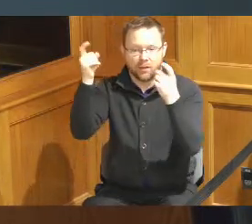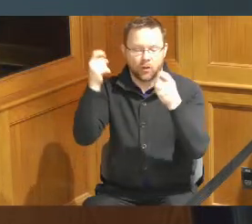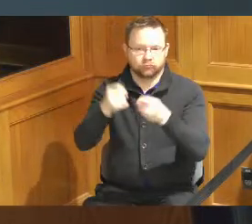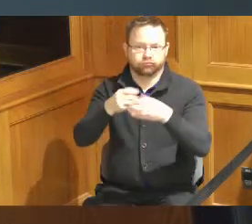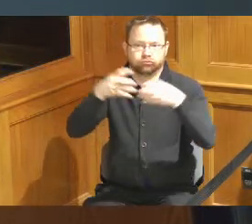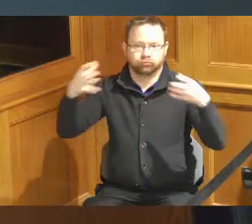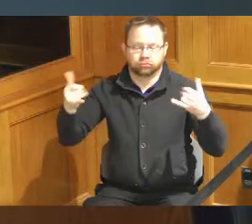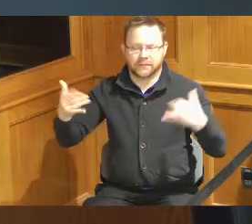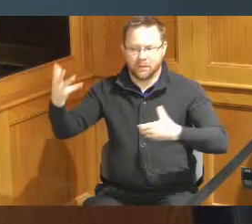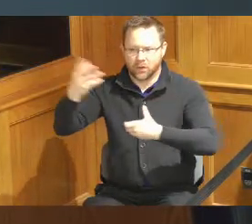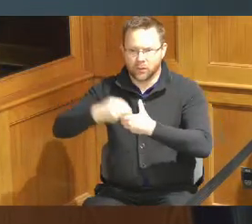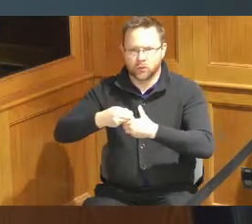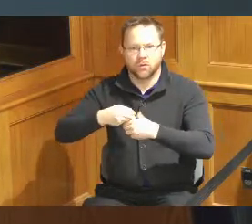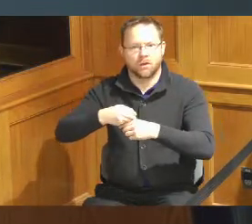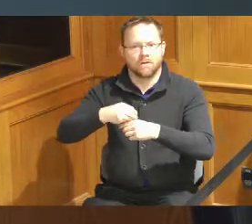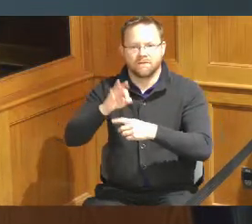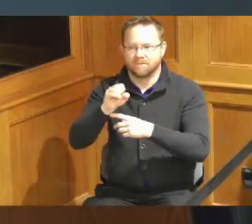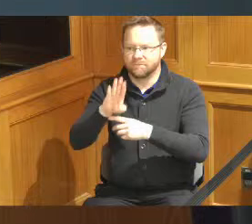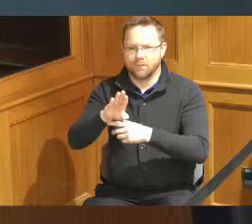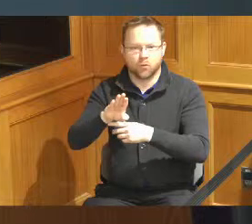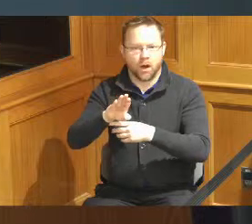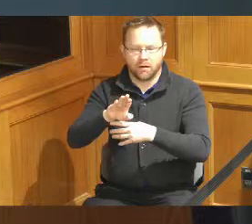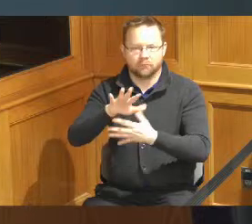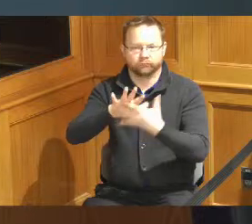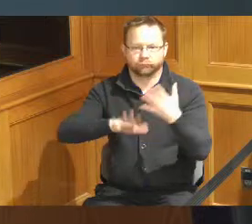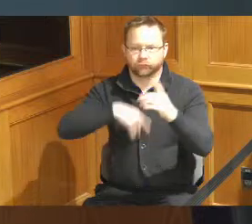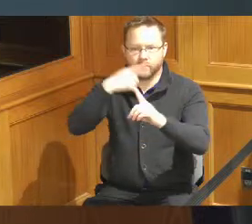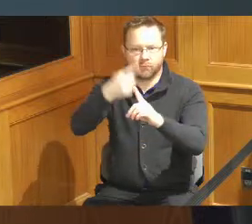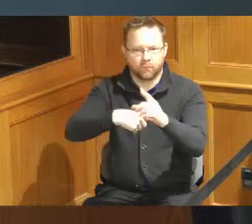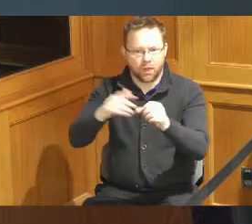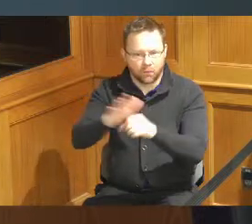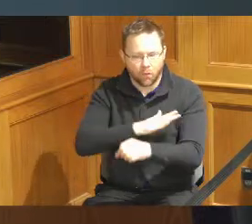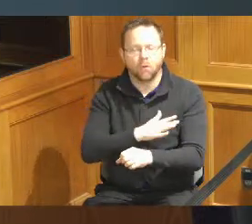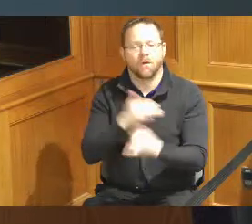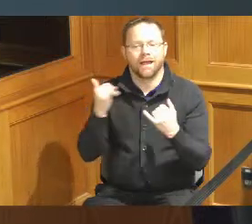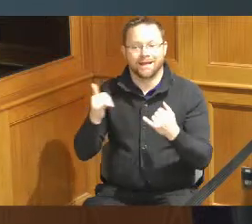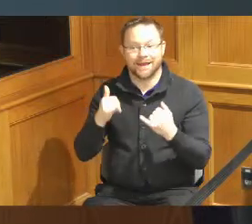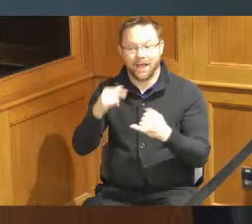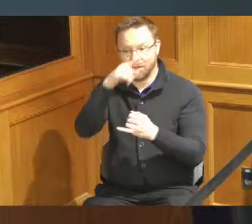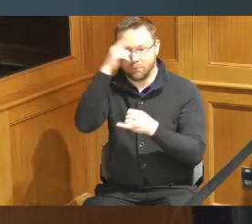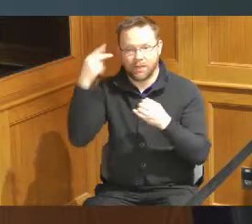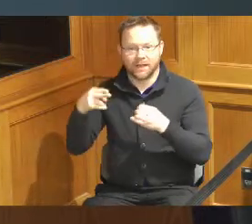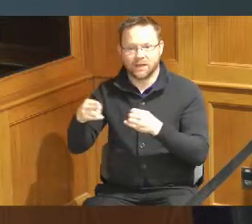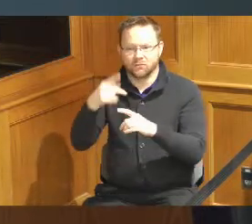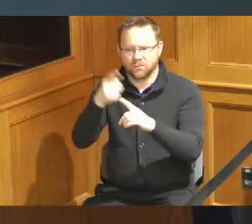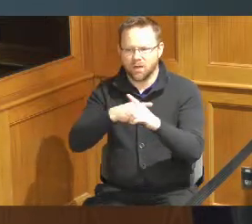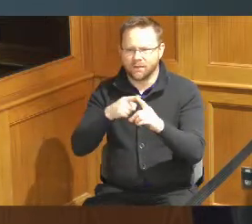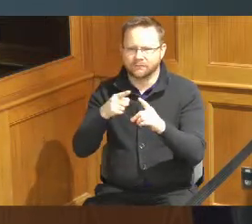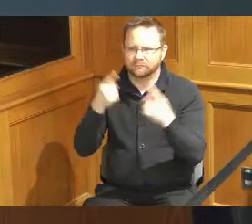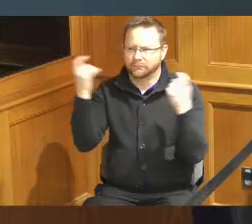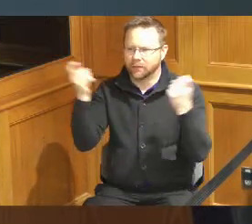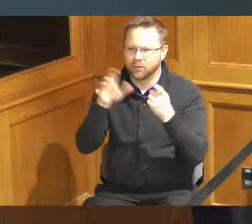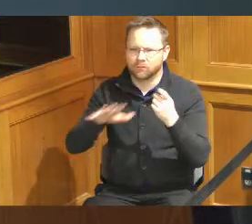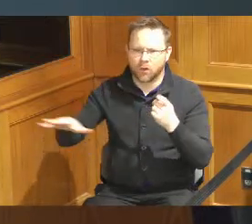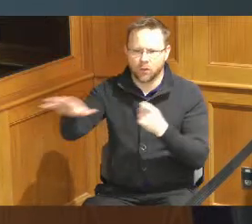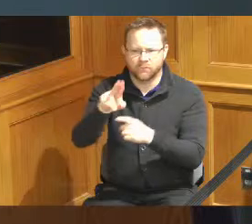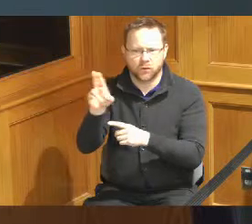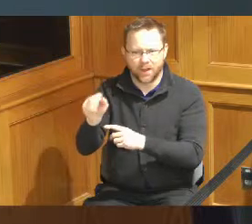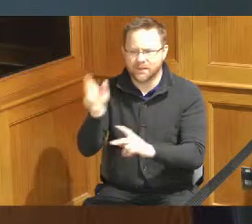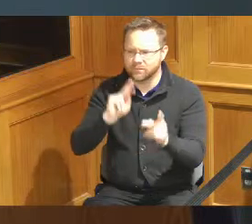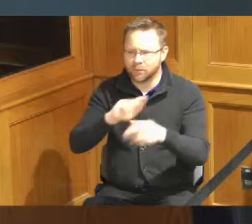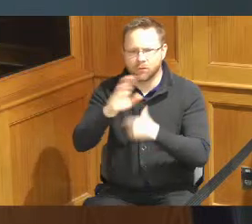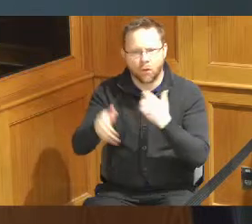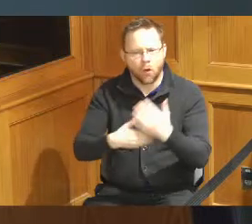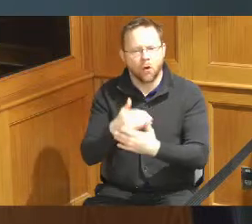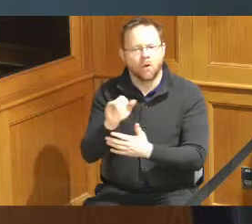to include the entire month of February, and today's Black History Month garners support throughout the country as people of all ethnic and